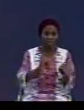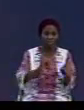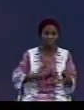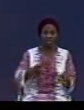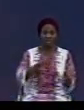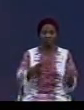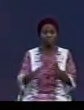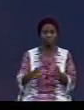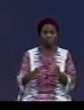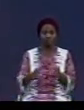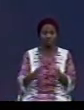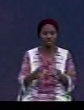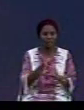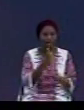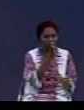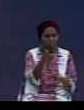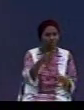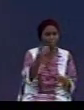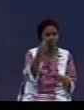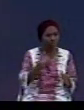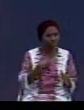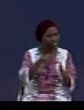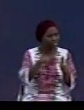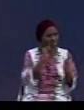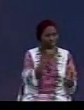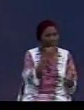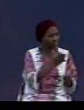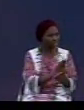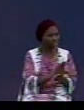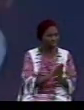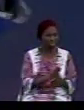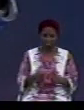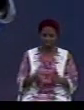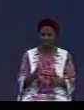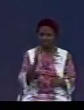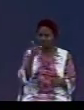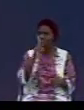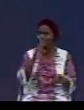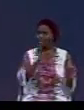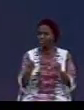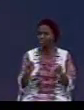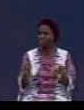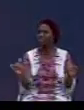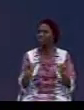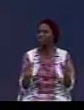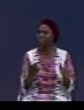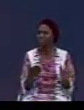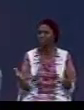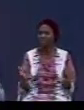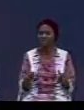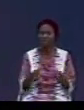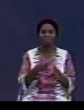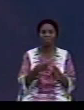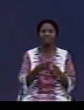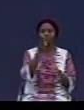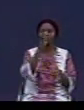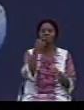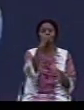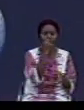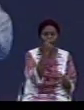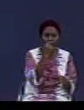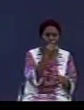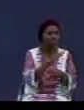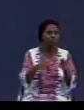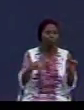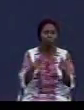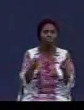is not right. And mommy, you are doing the same thing. Shut up. Just do as I say. Don't do as I do. And you'll not